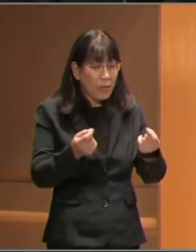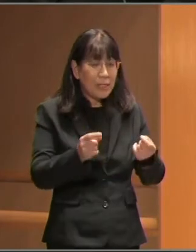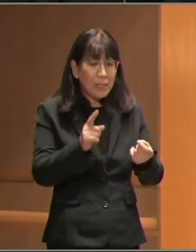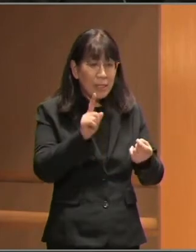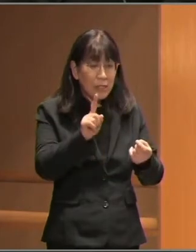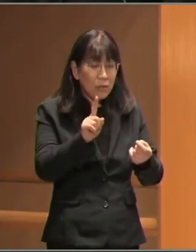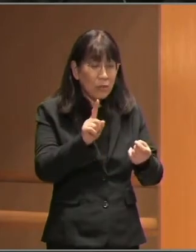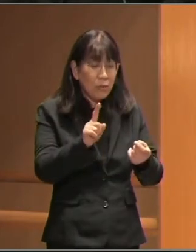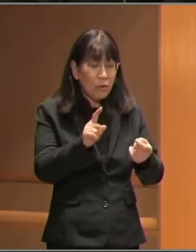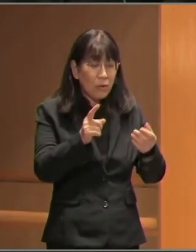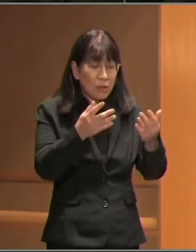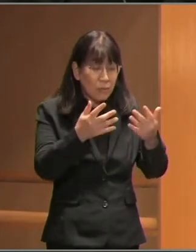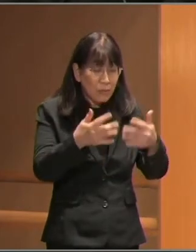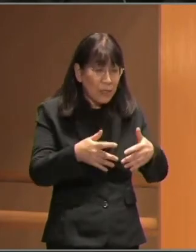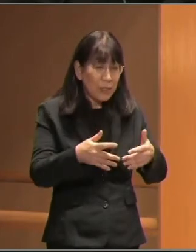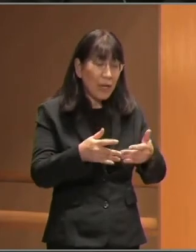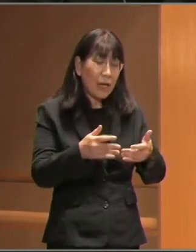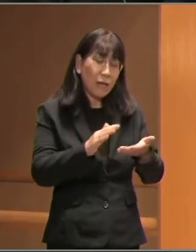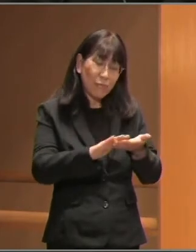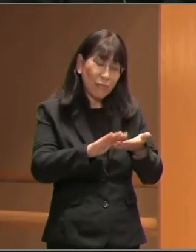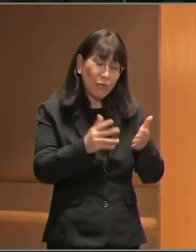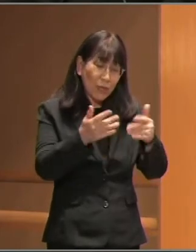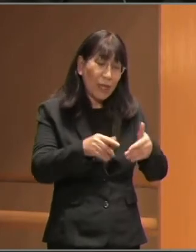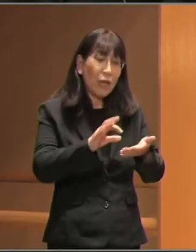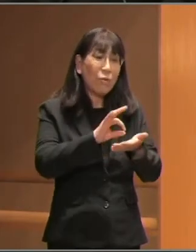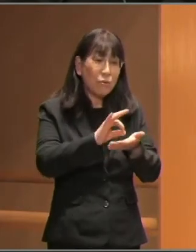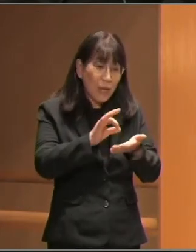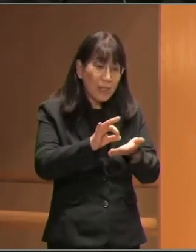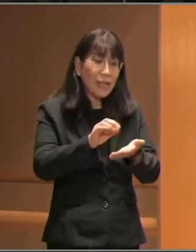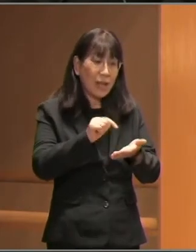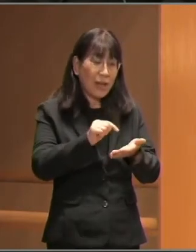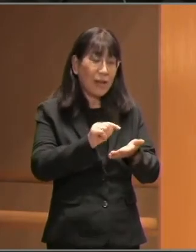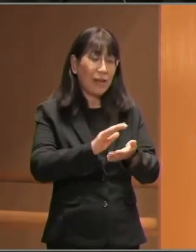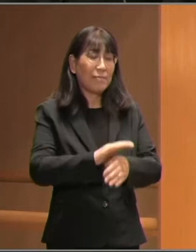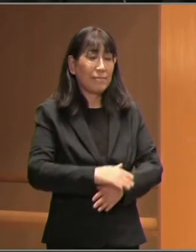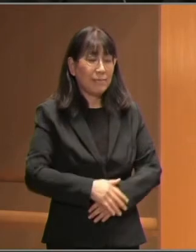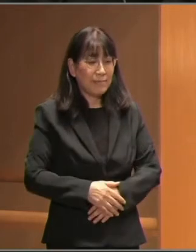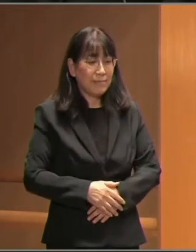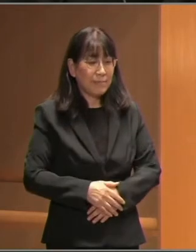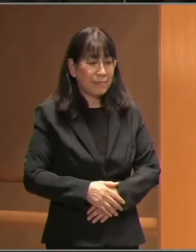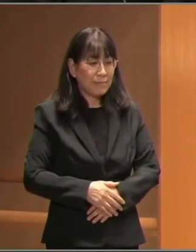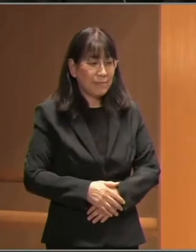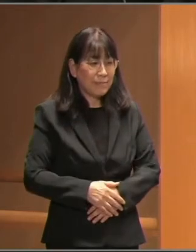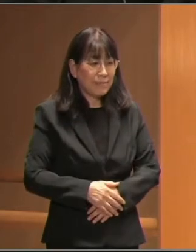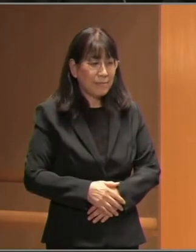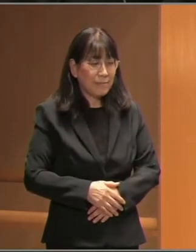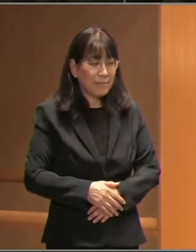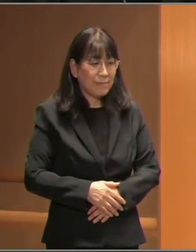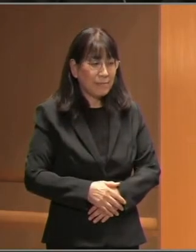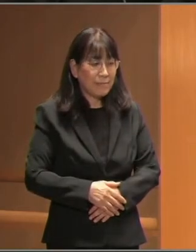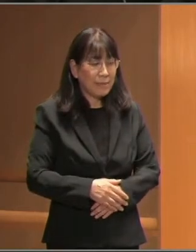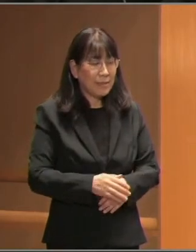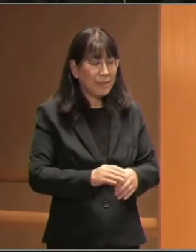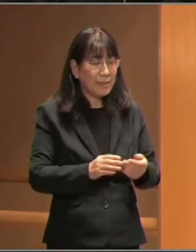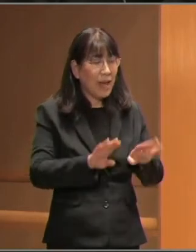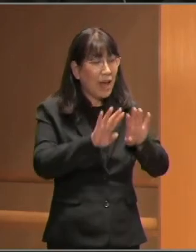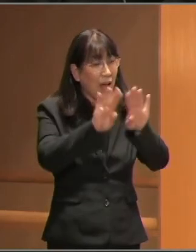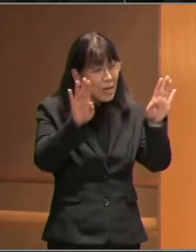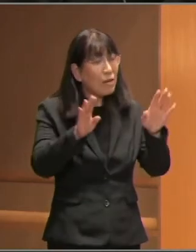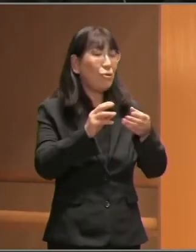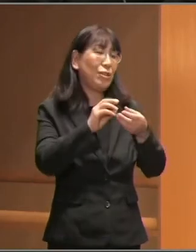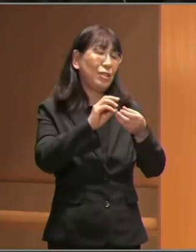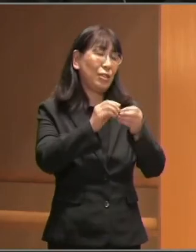Well, we used only one single model of printer on the chart on the right, and we showed